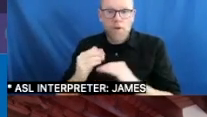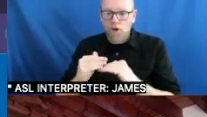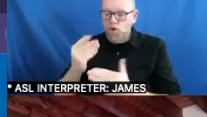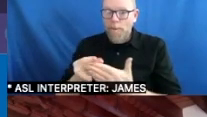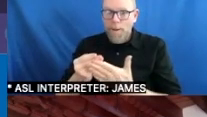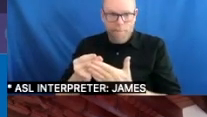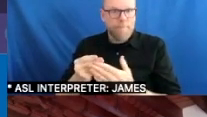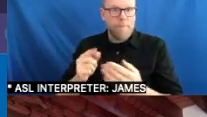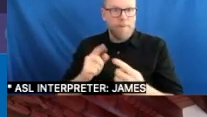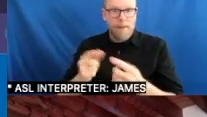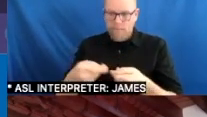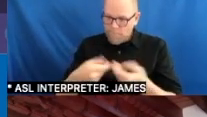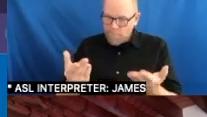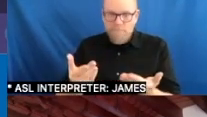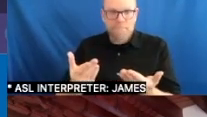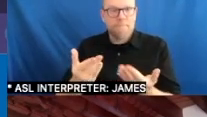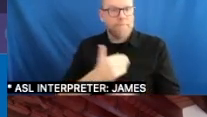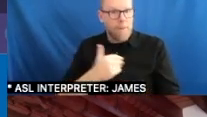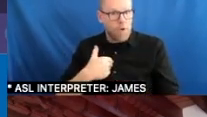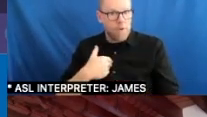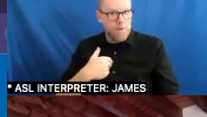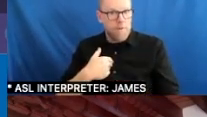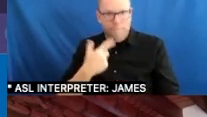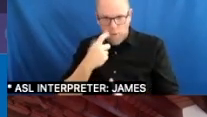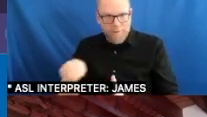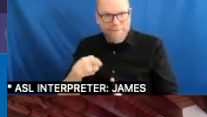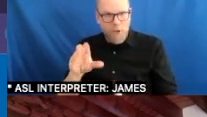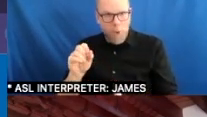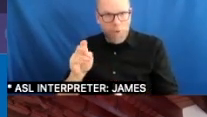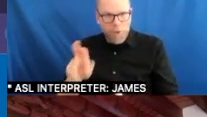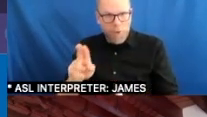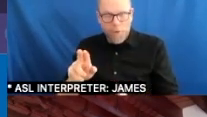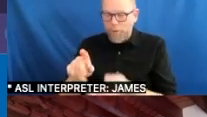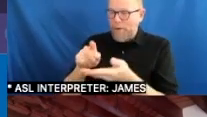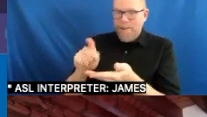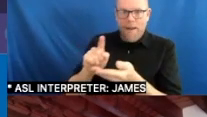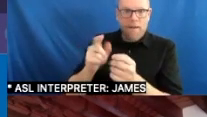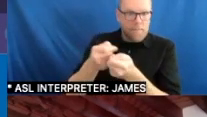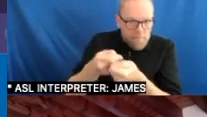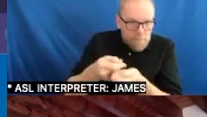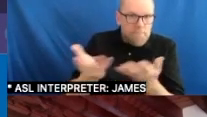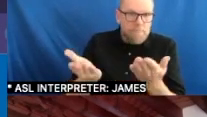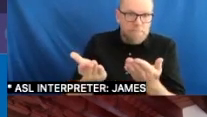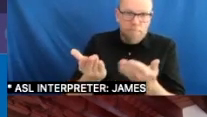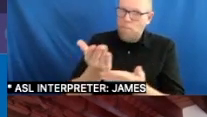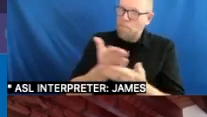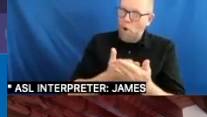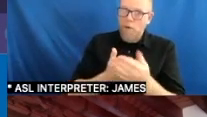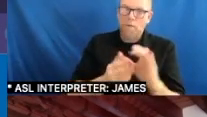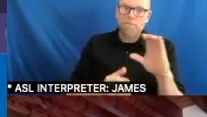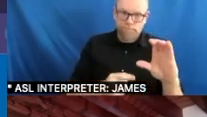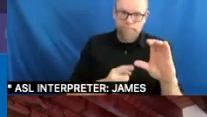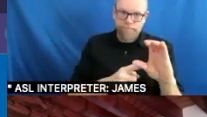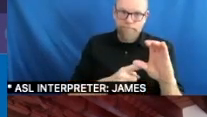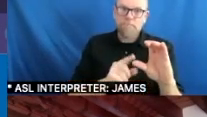to members as owners. So it's when the patronage distribution is given out, part of it is paid in cash